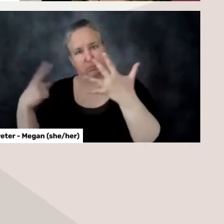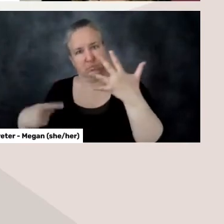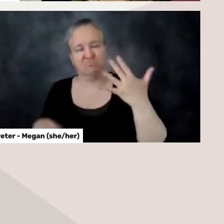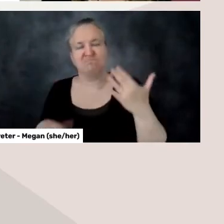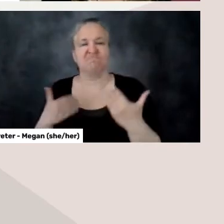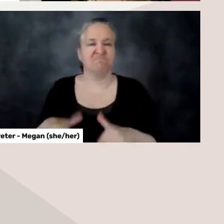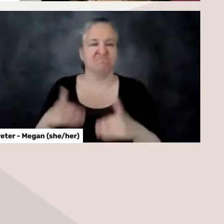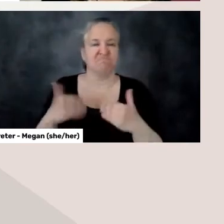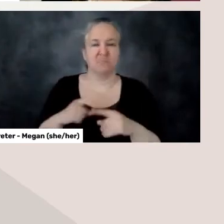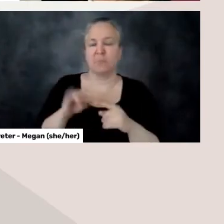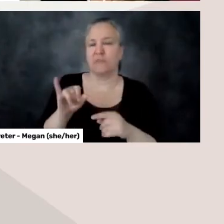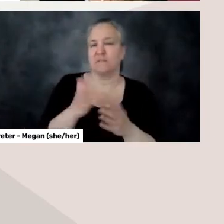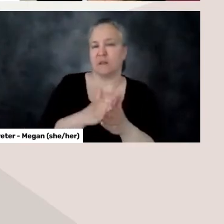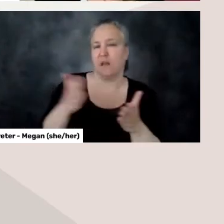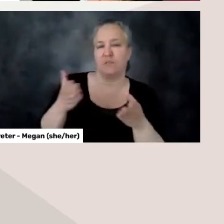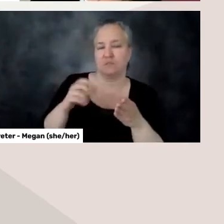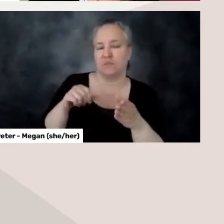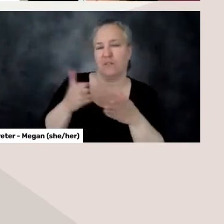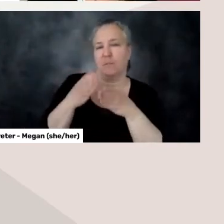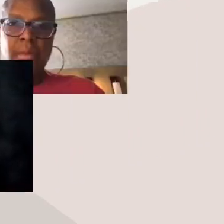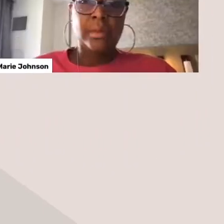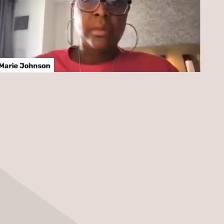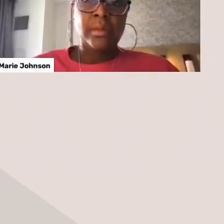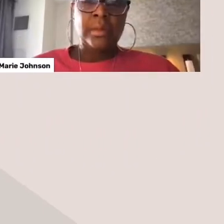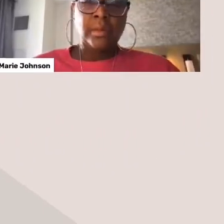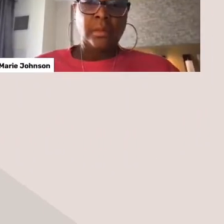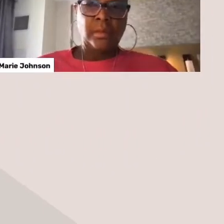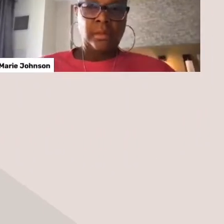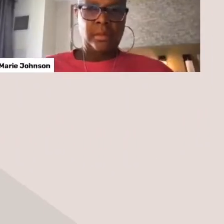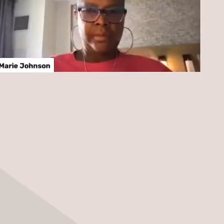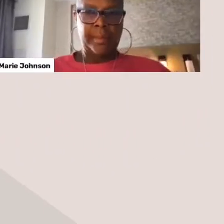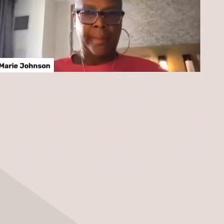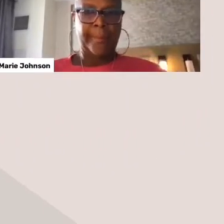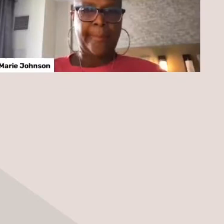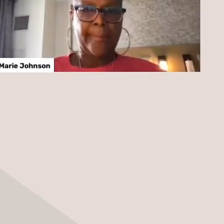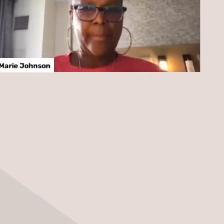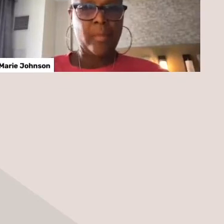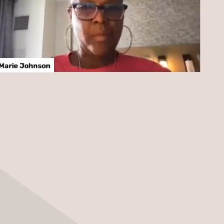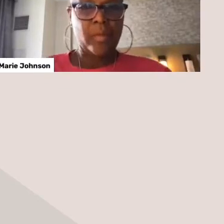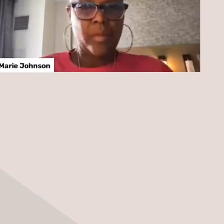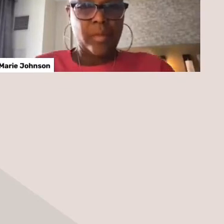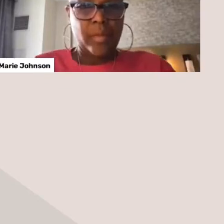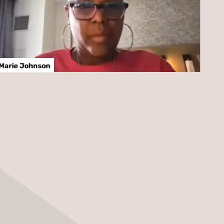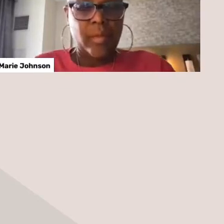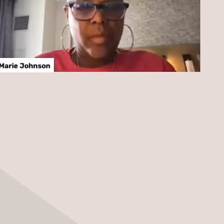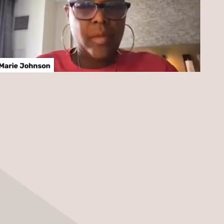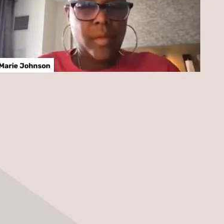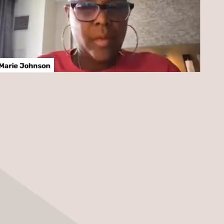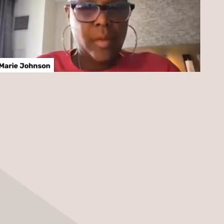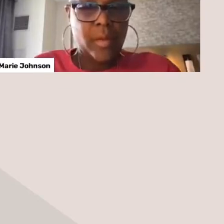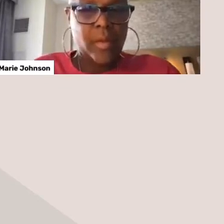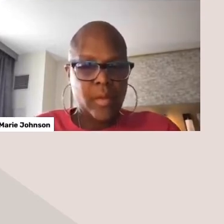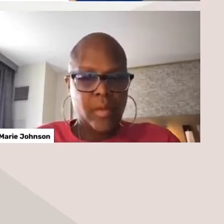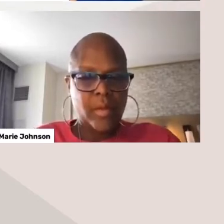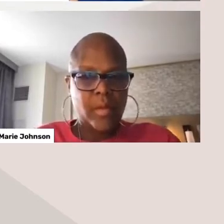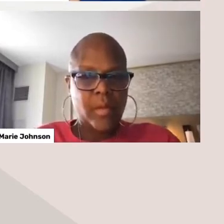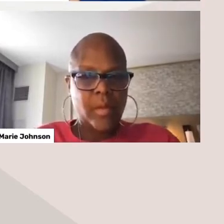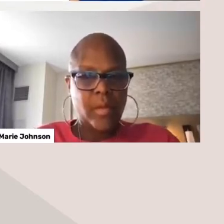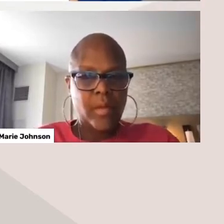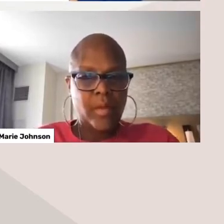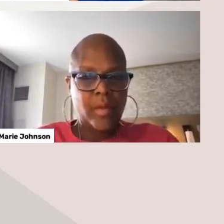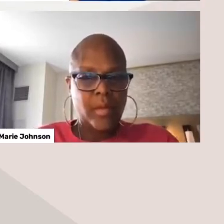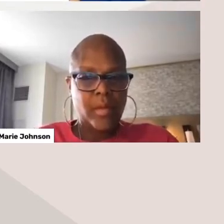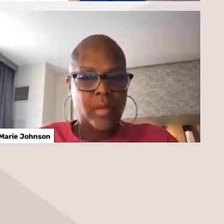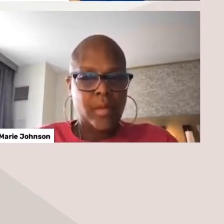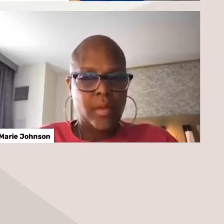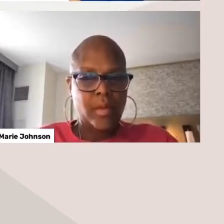that is another path. Janine, do you want to? Sure. Dr. Kaklamani,